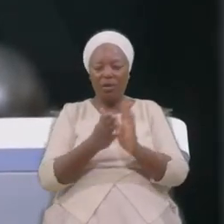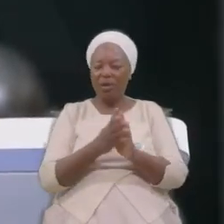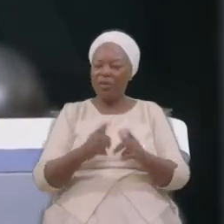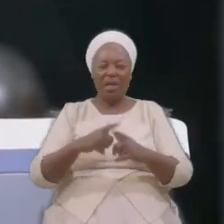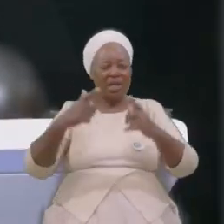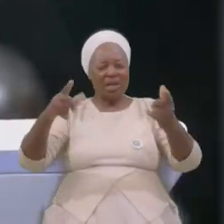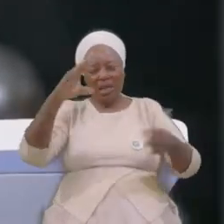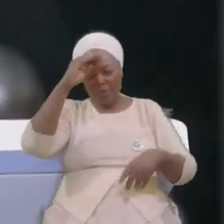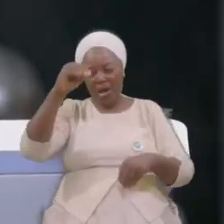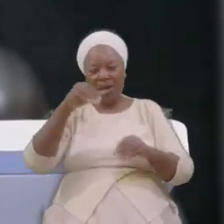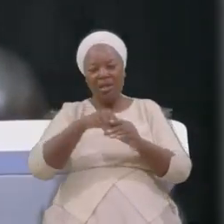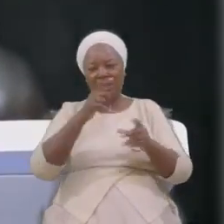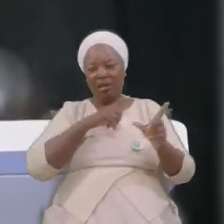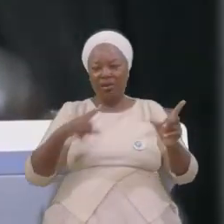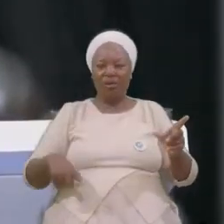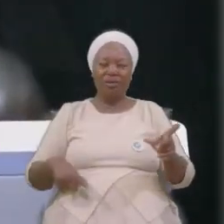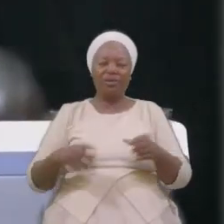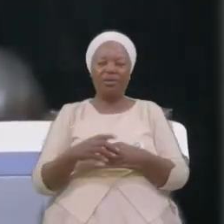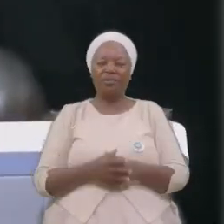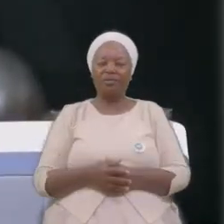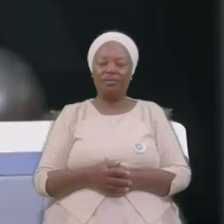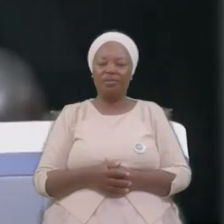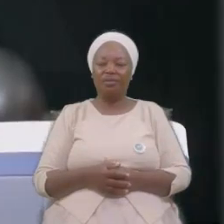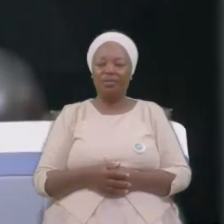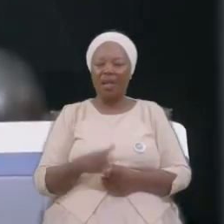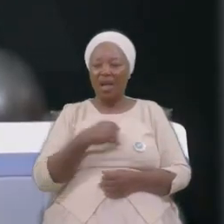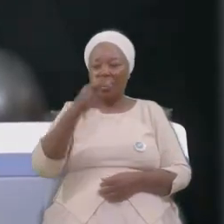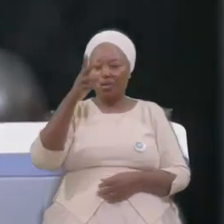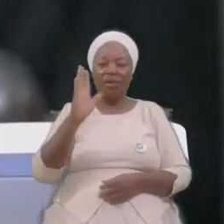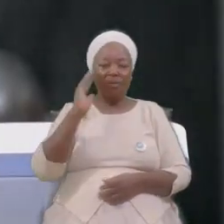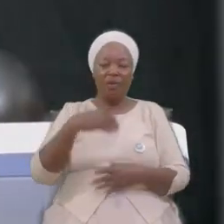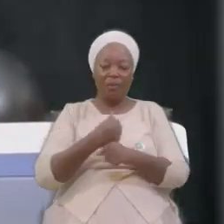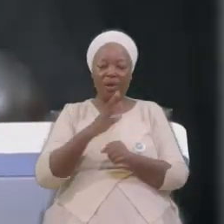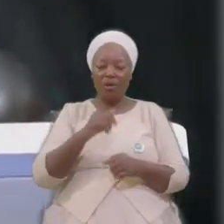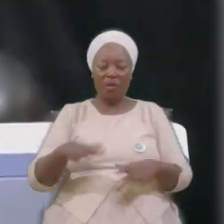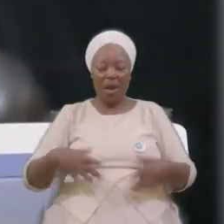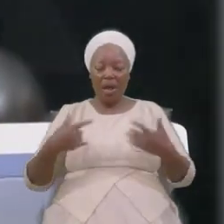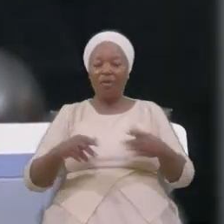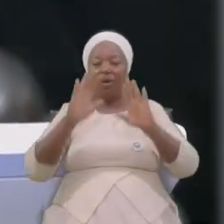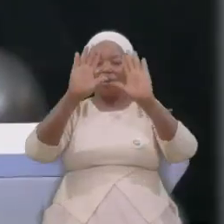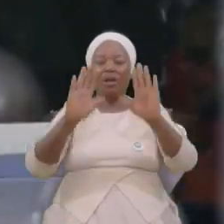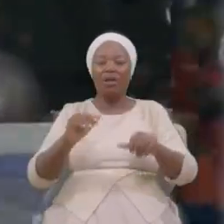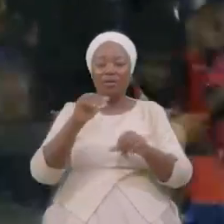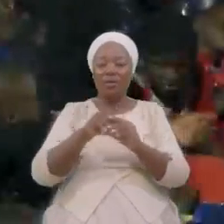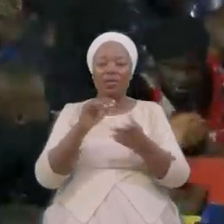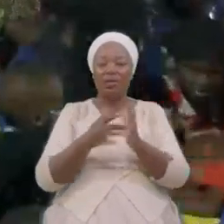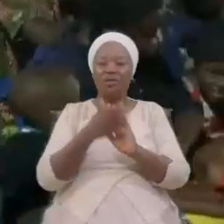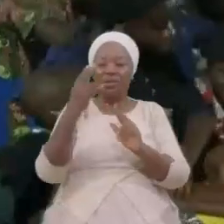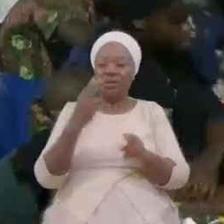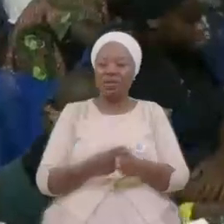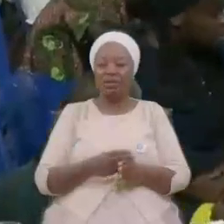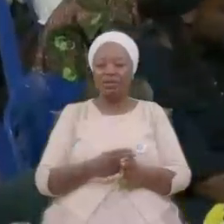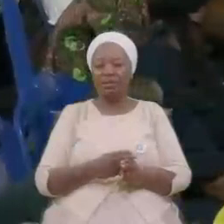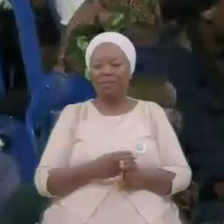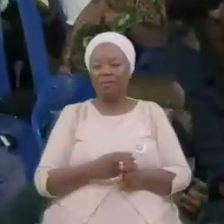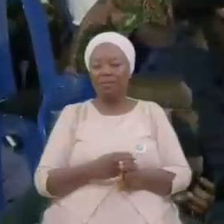mighty instrument in the hand of the devil. And God will make your life wonderful in Jesus' name.